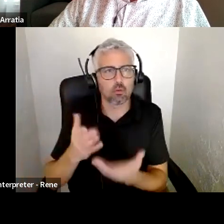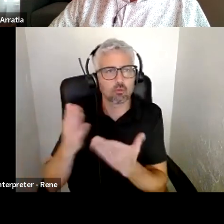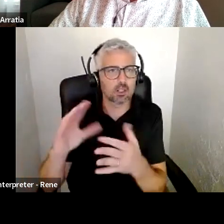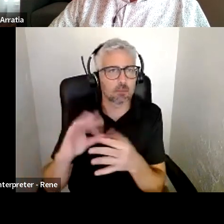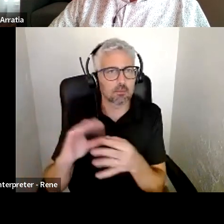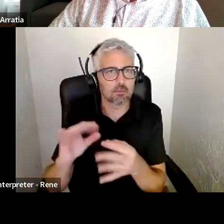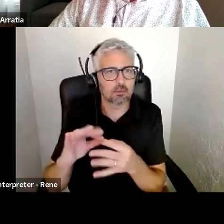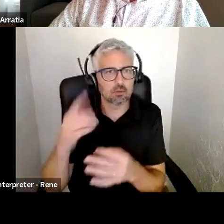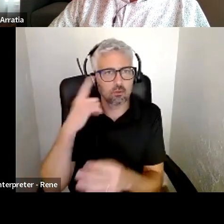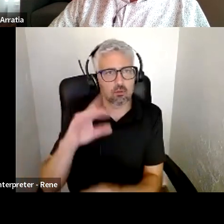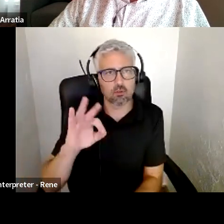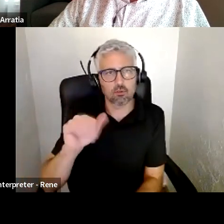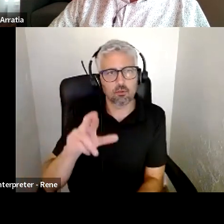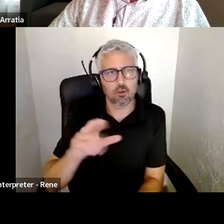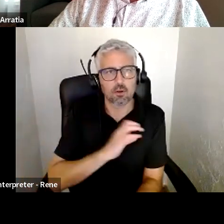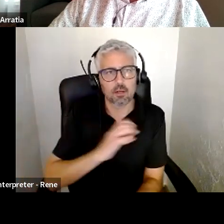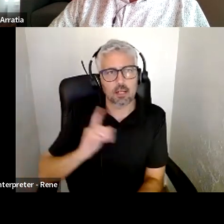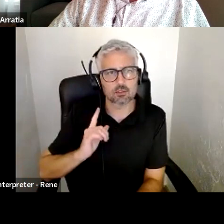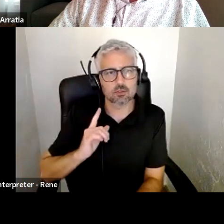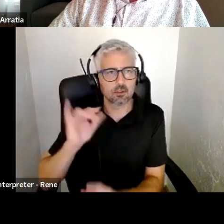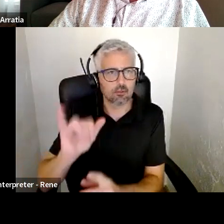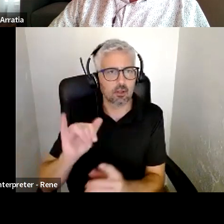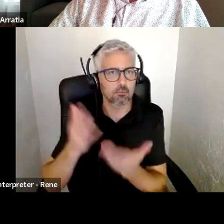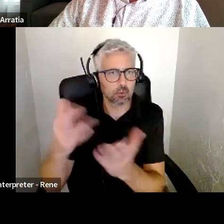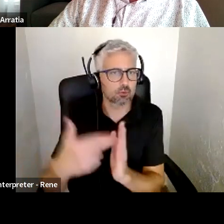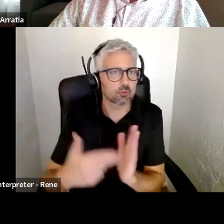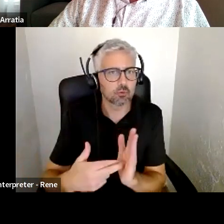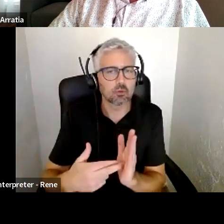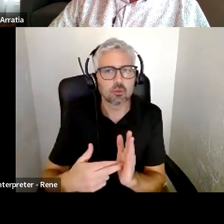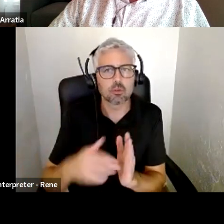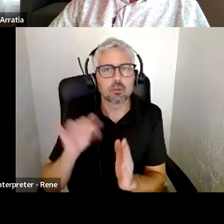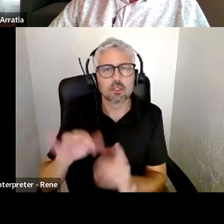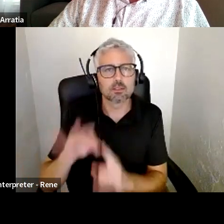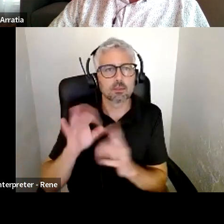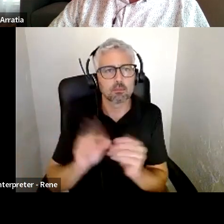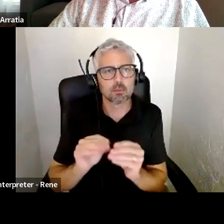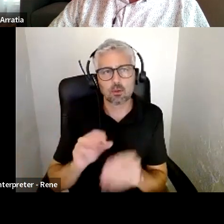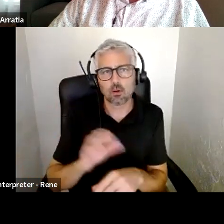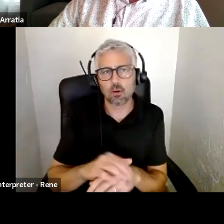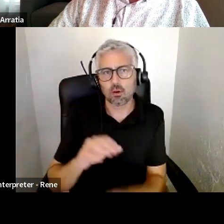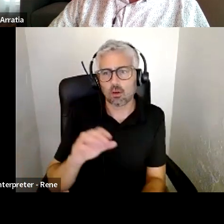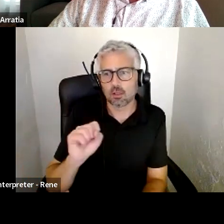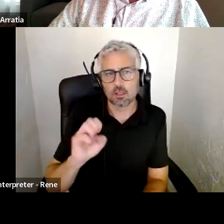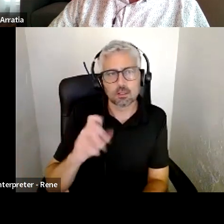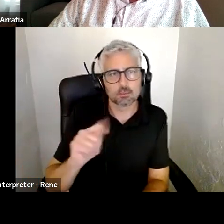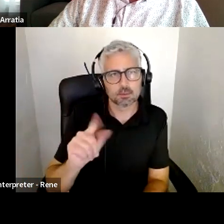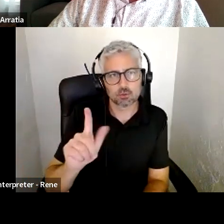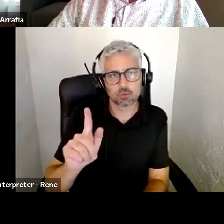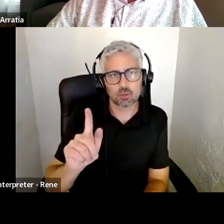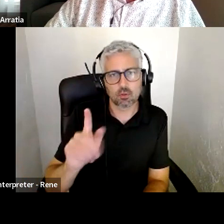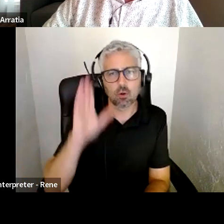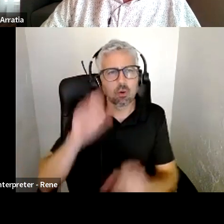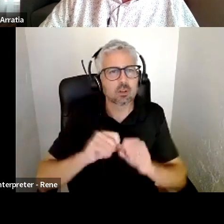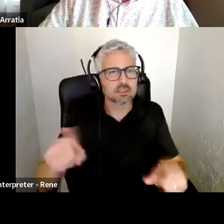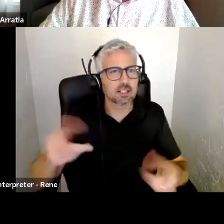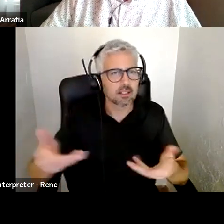be made to the FAR Council on the proposed rule. And so we're going to take that special meeting on the 21st, and we send invites to